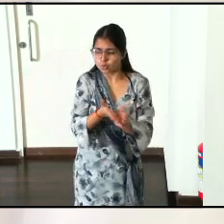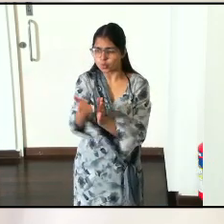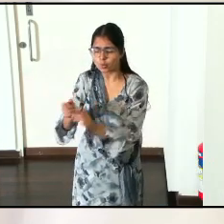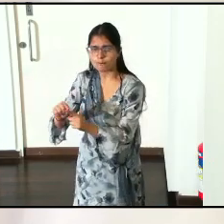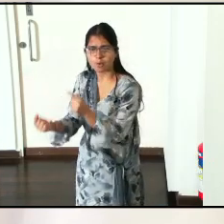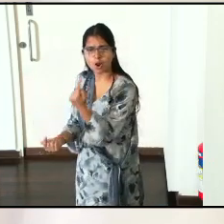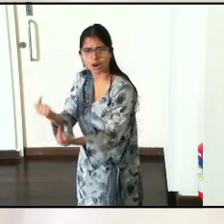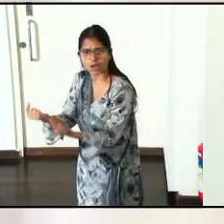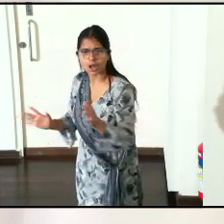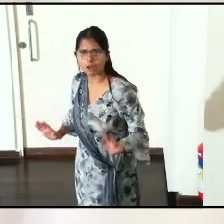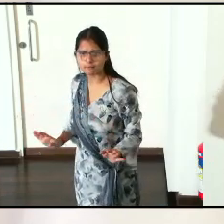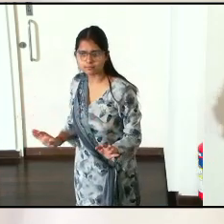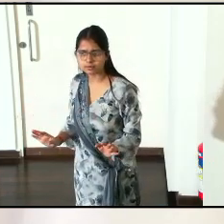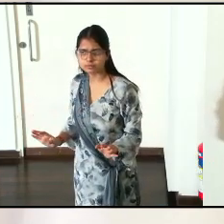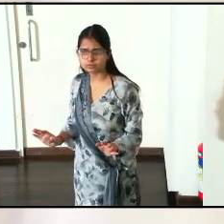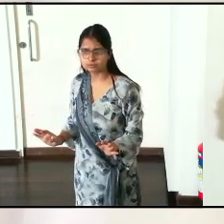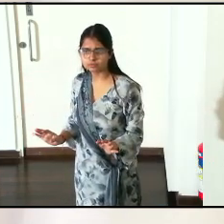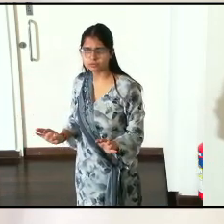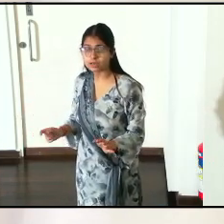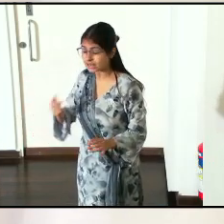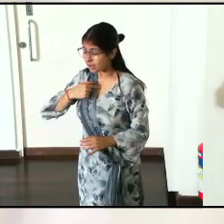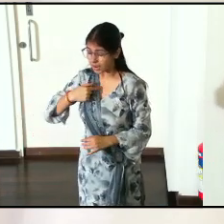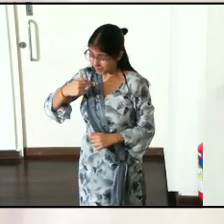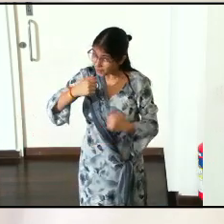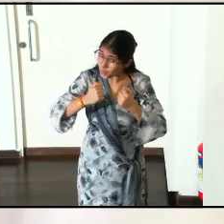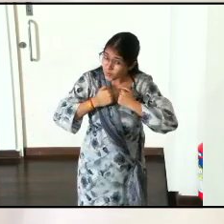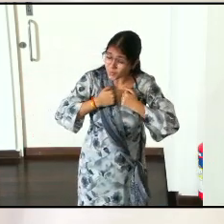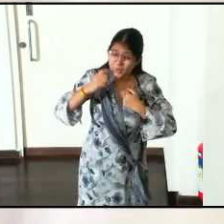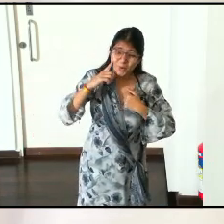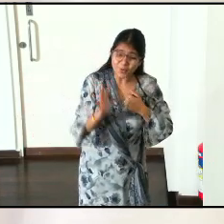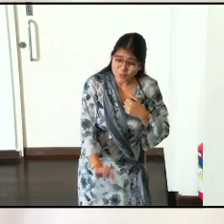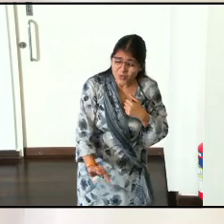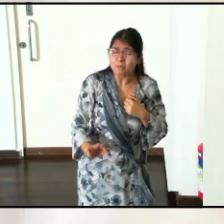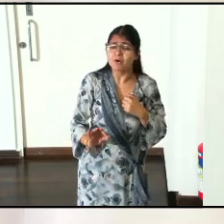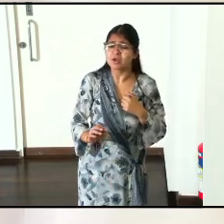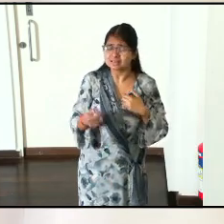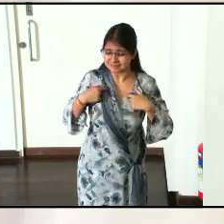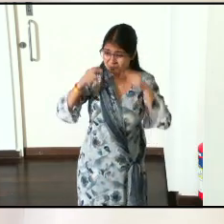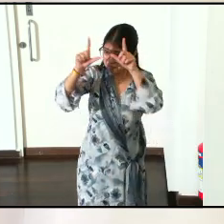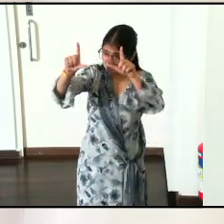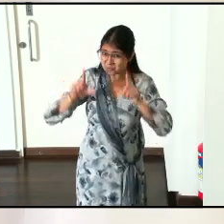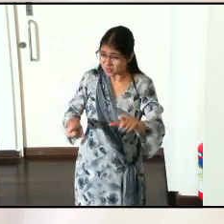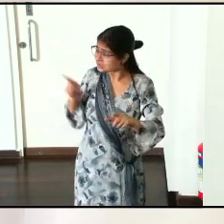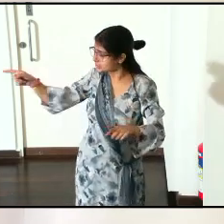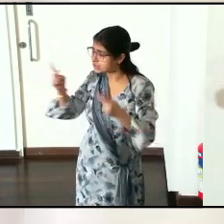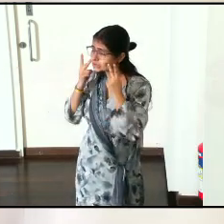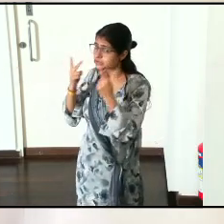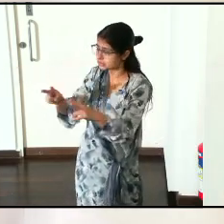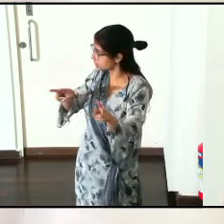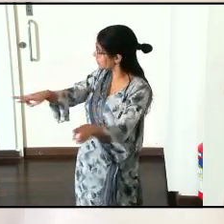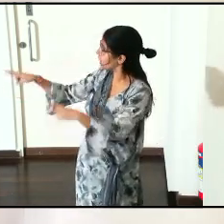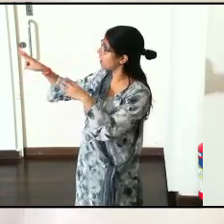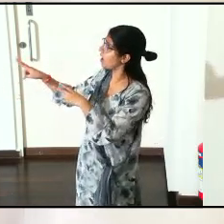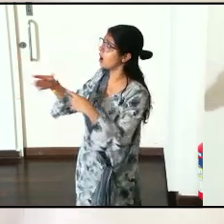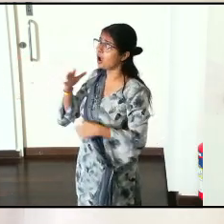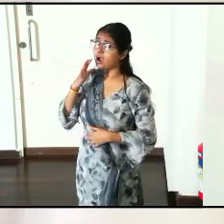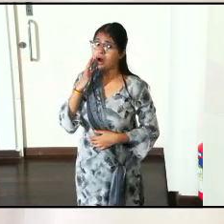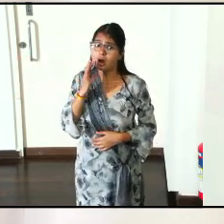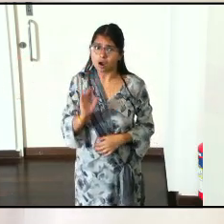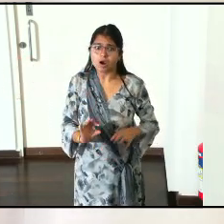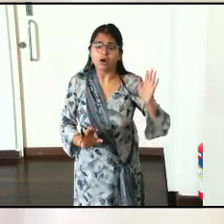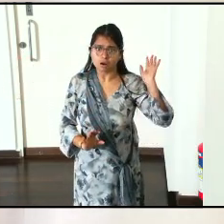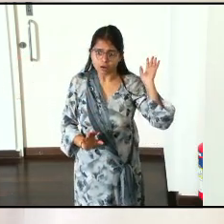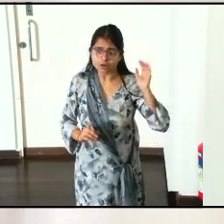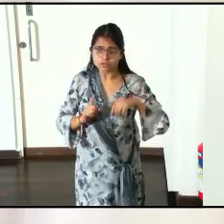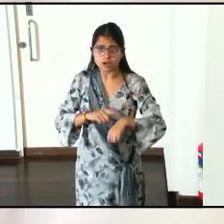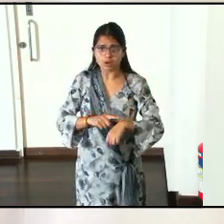that, at least for me, has been very important. And looking at these posters reminded me of how important that is. Could we have the